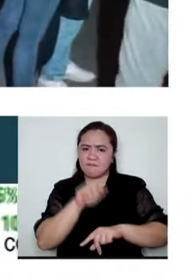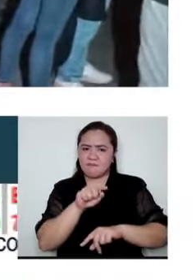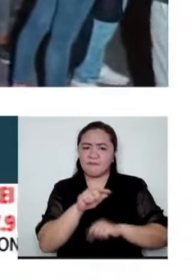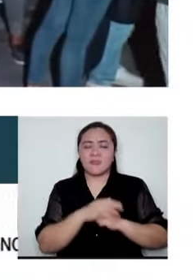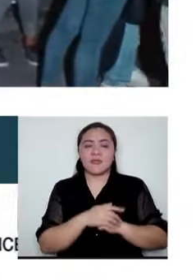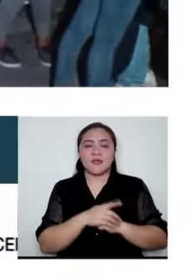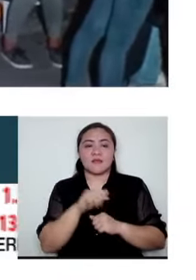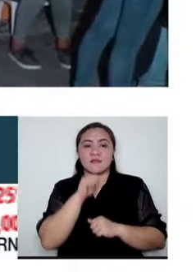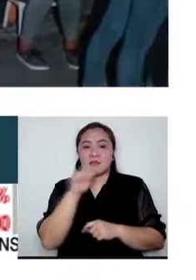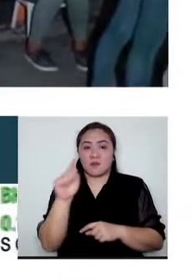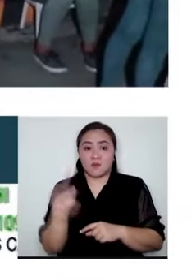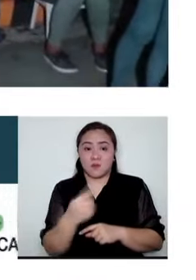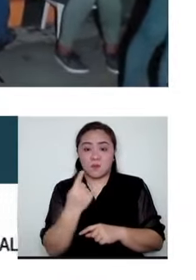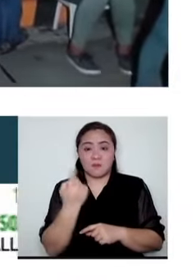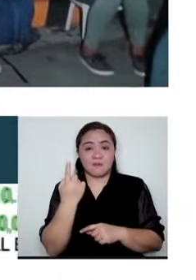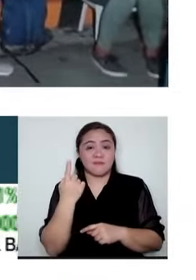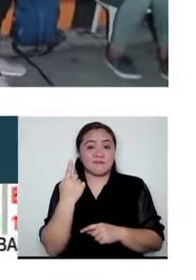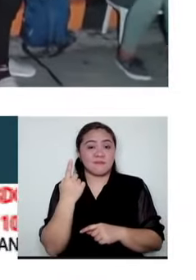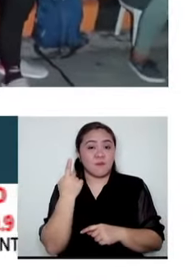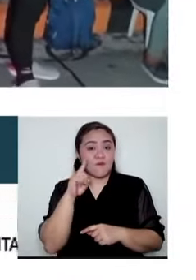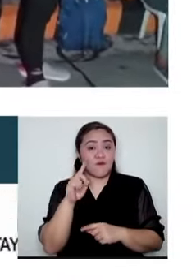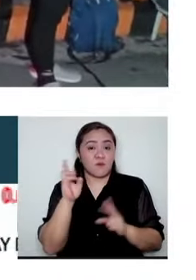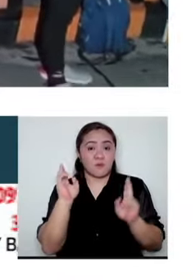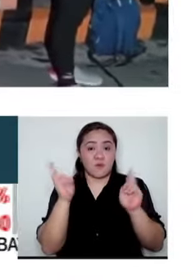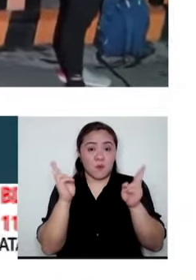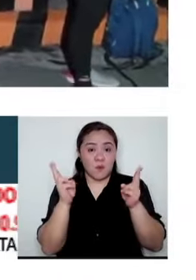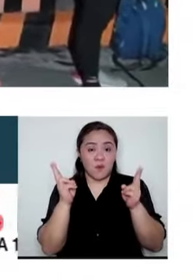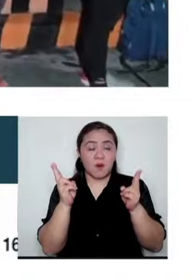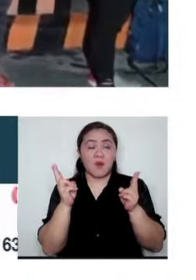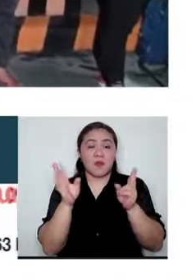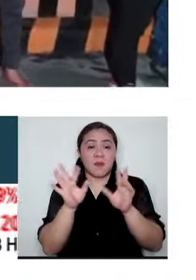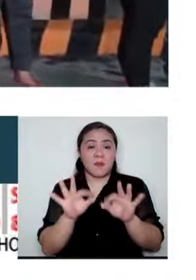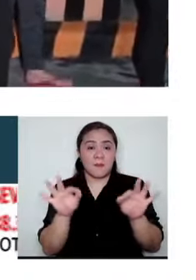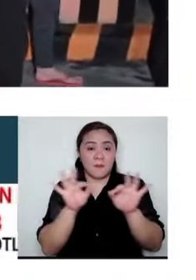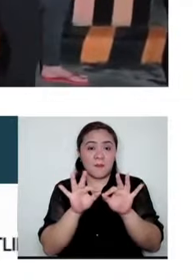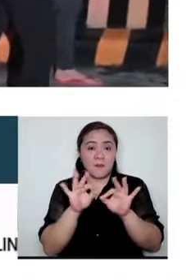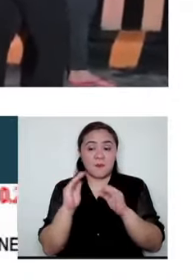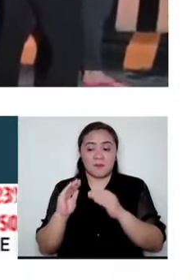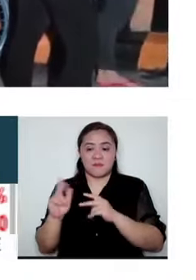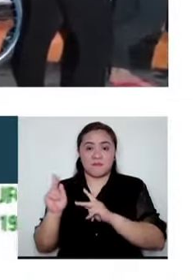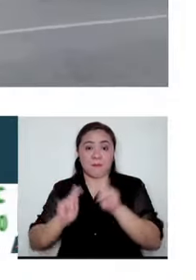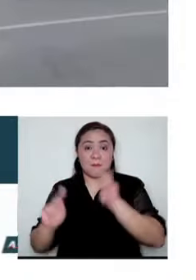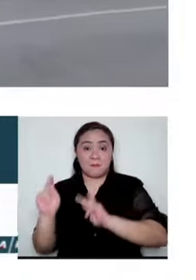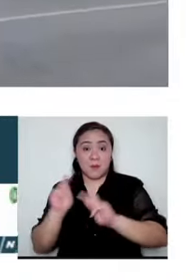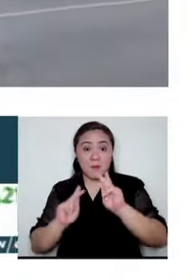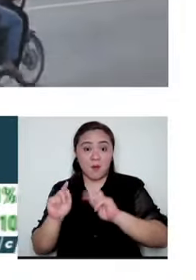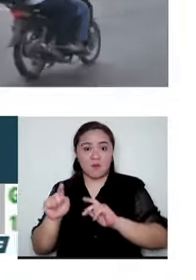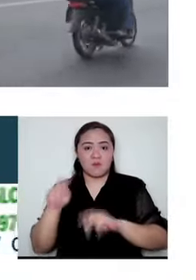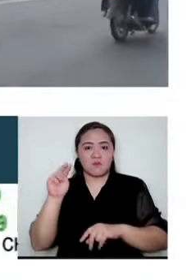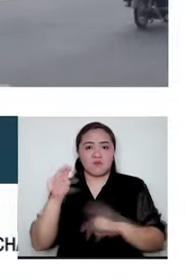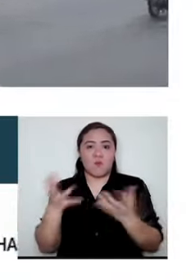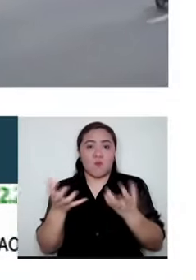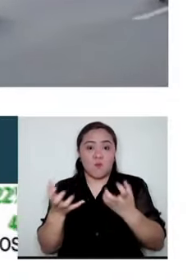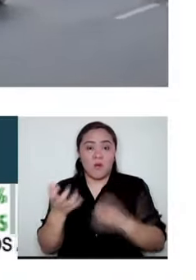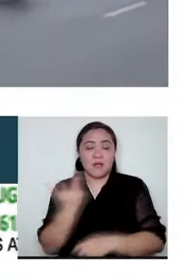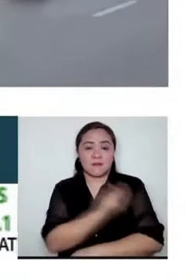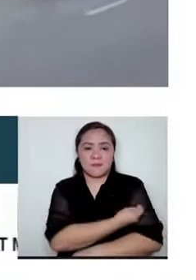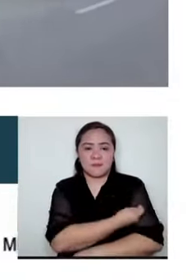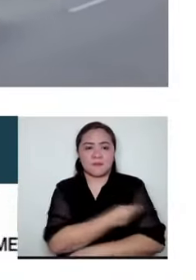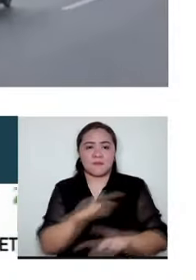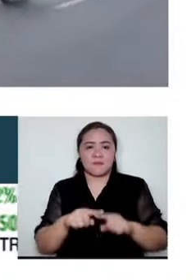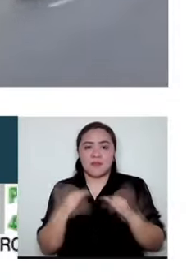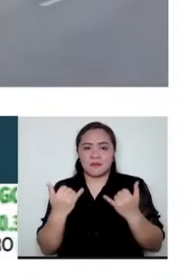in not just a sense of urgency on the part of the residents to be jabbed, but we should learn something from